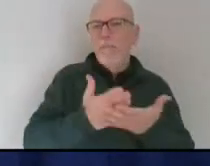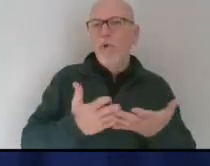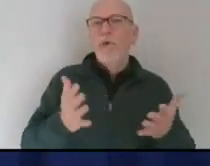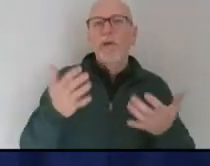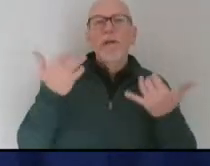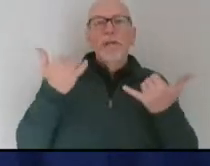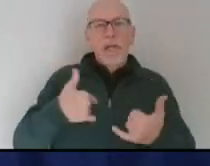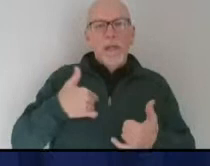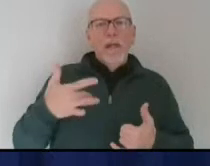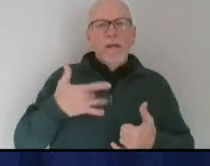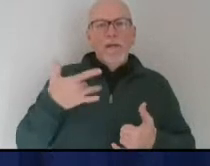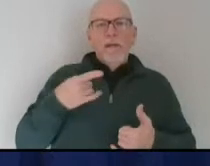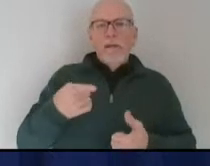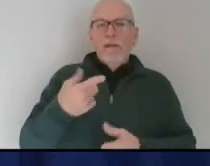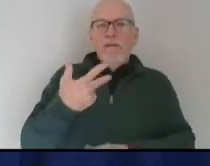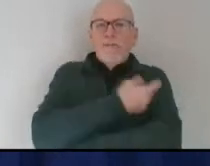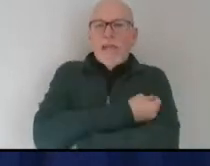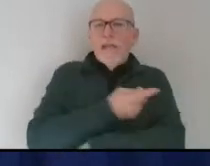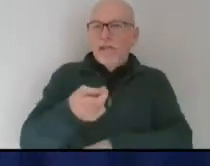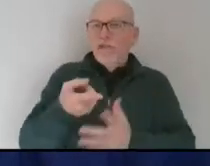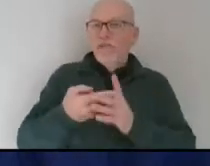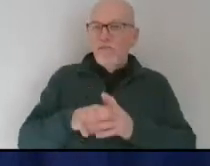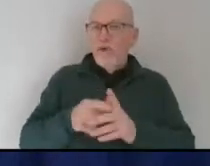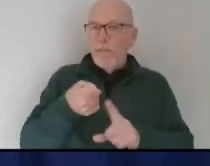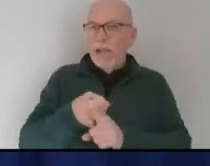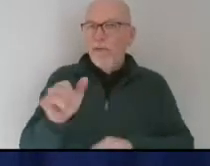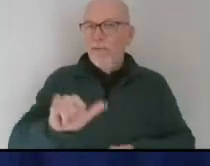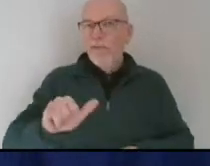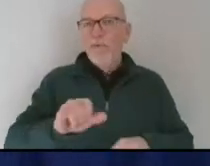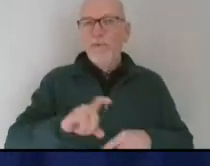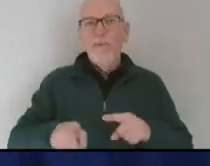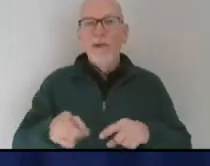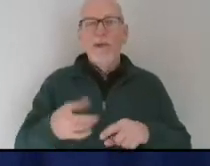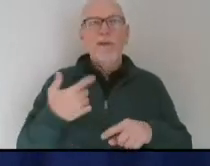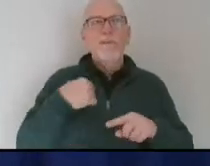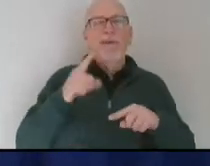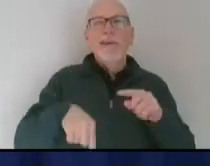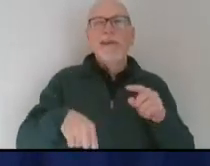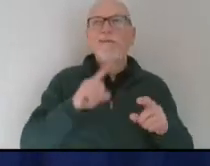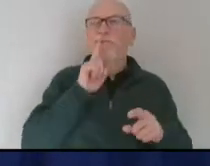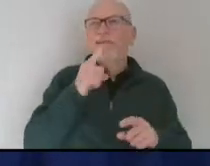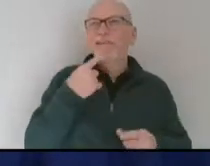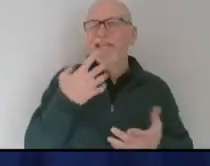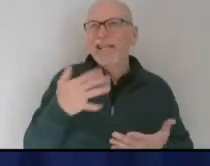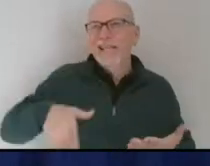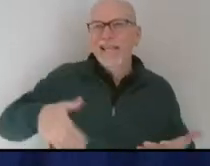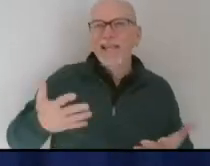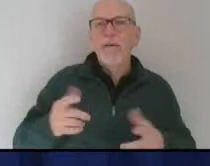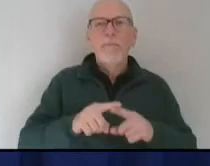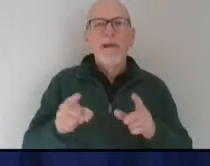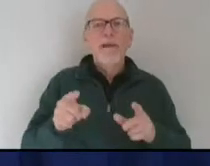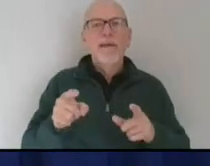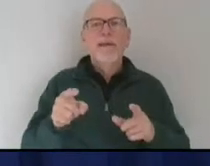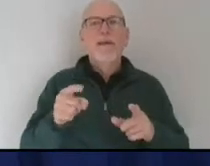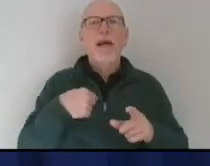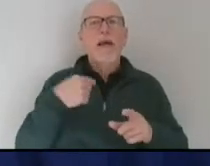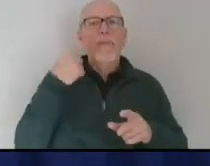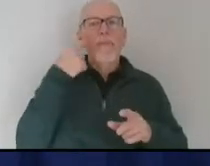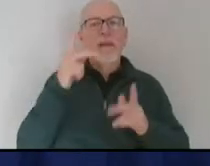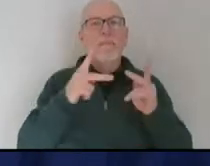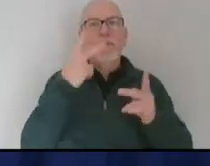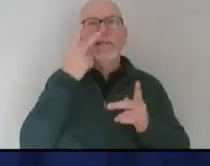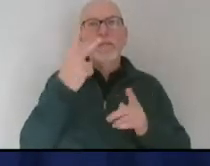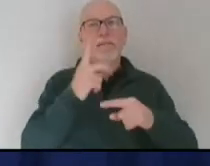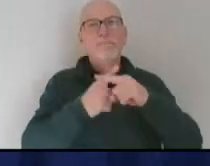that the vaccine is already starting to impact this, but again, it is hard to say. But I do think Hoosiers see this on the horizon,